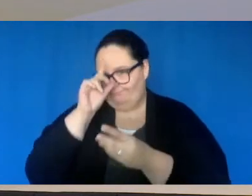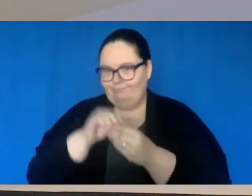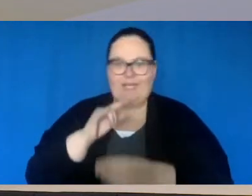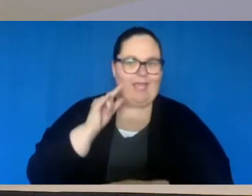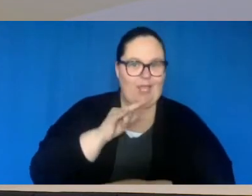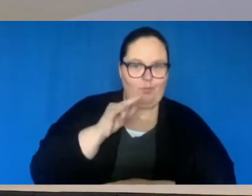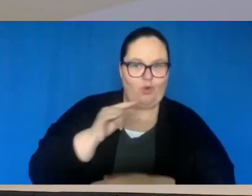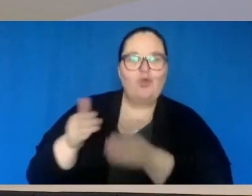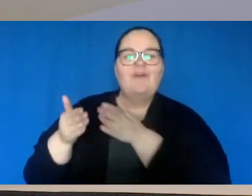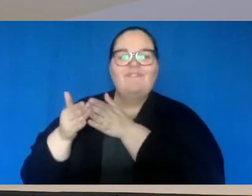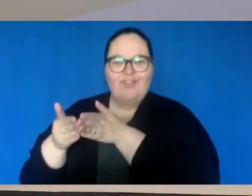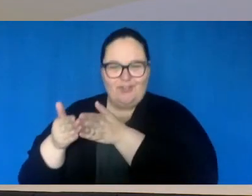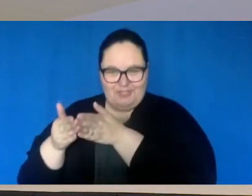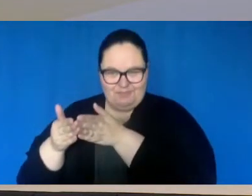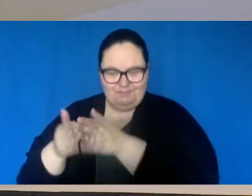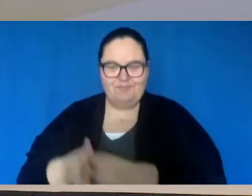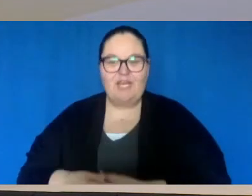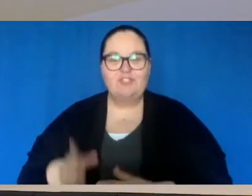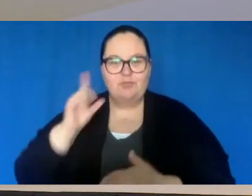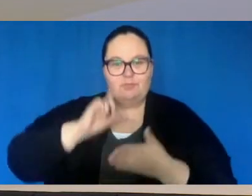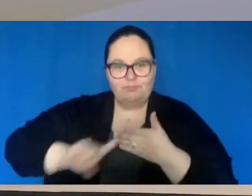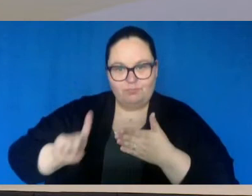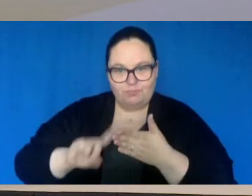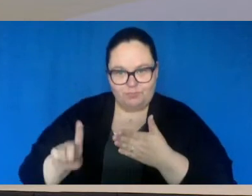being looked at right now.